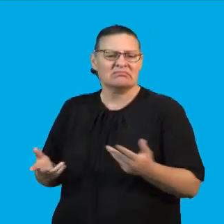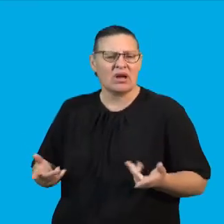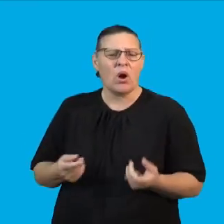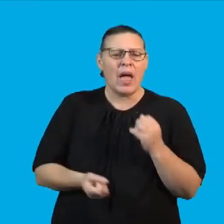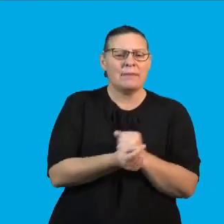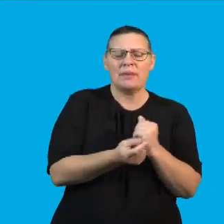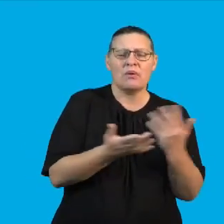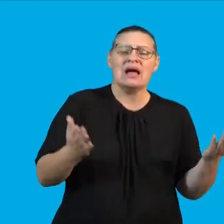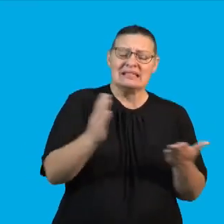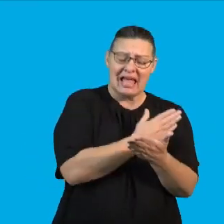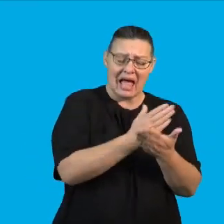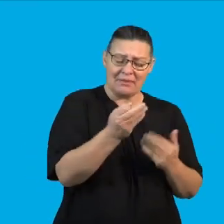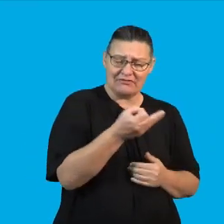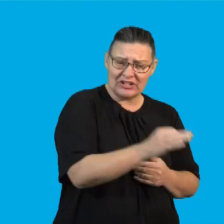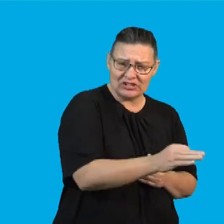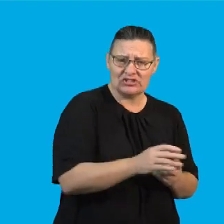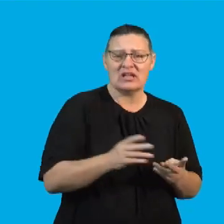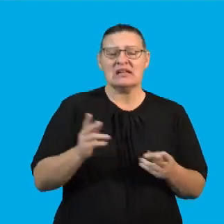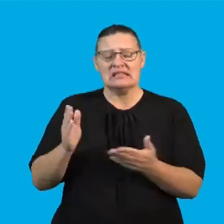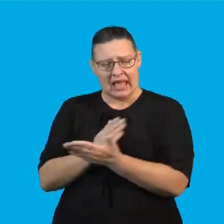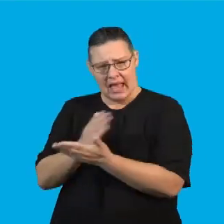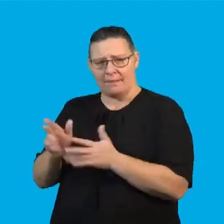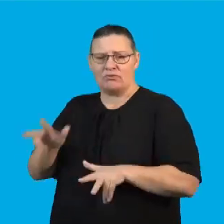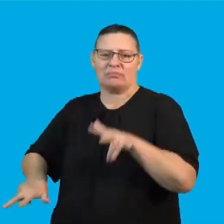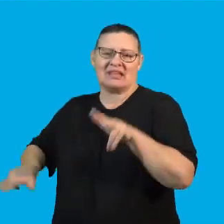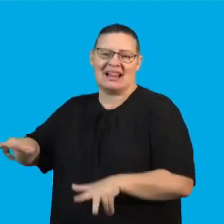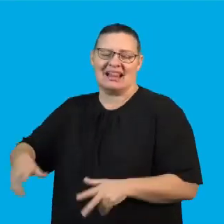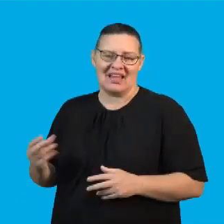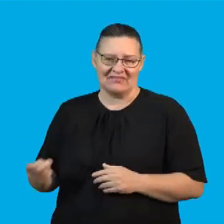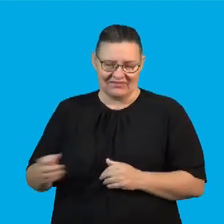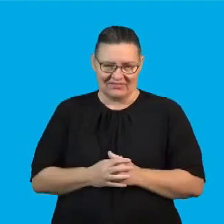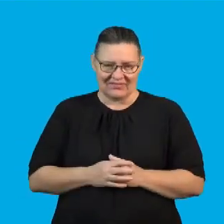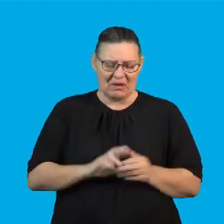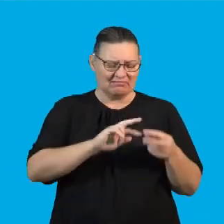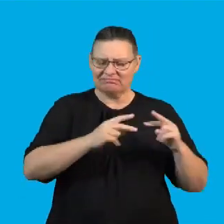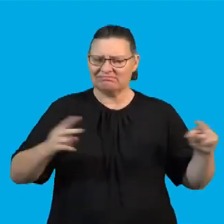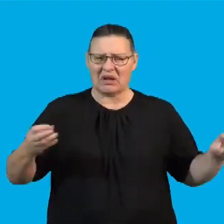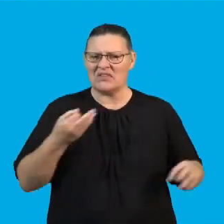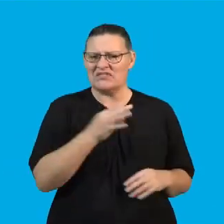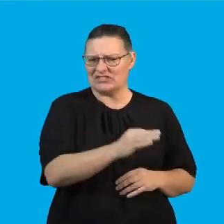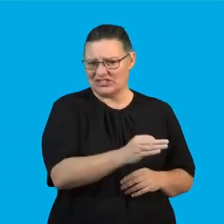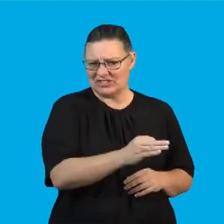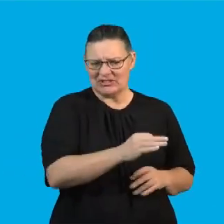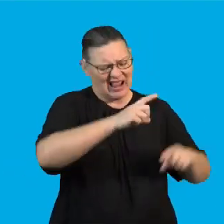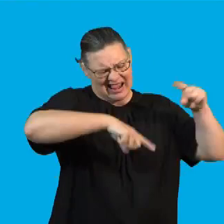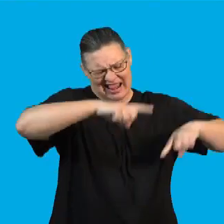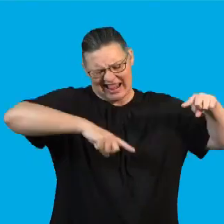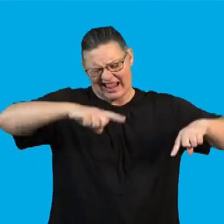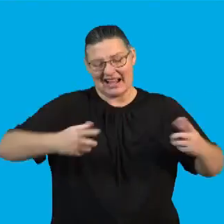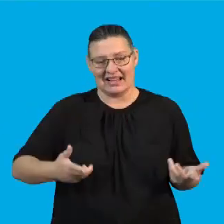on some fish and reptiles. Just check. We've got different types or species of